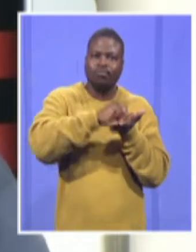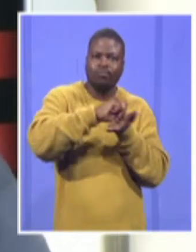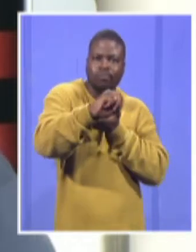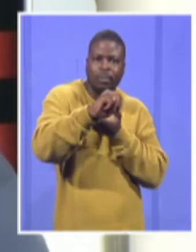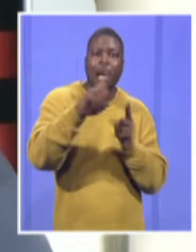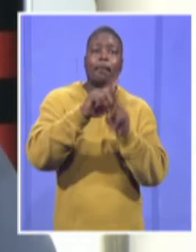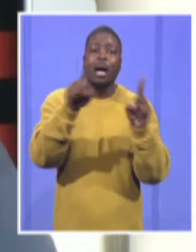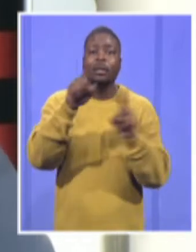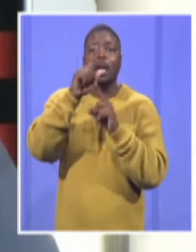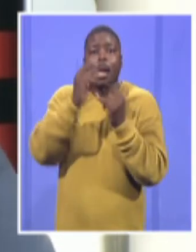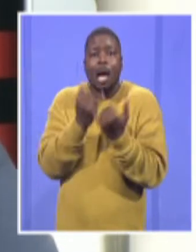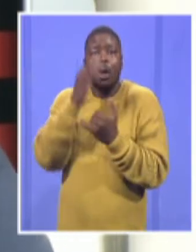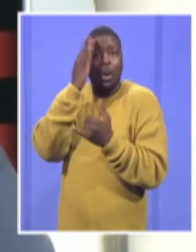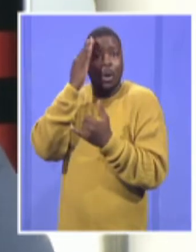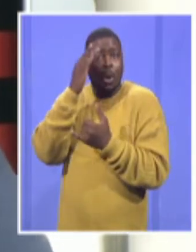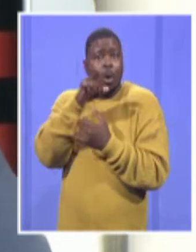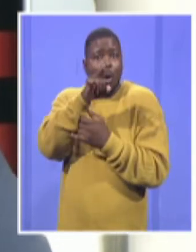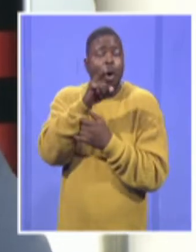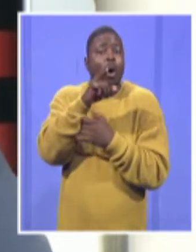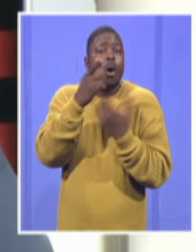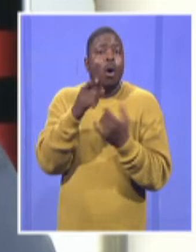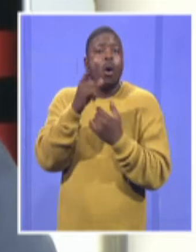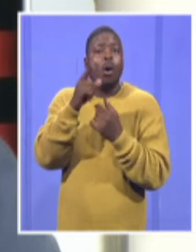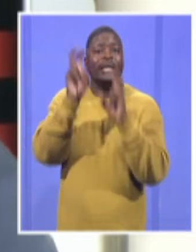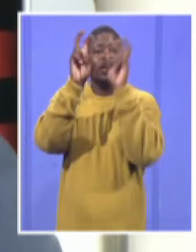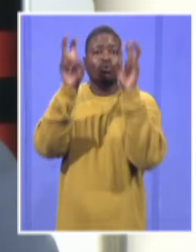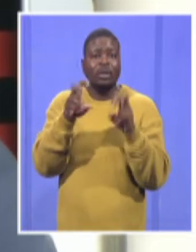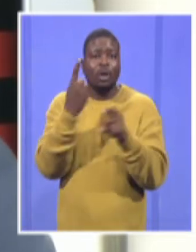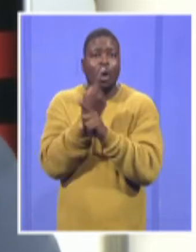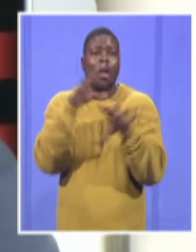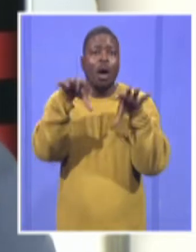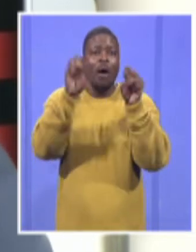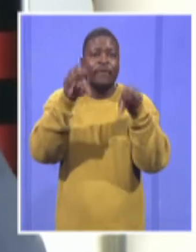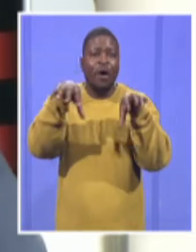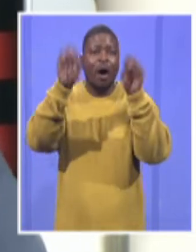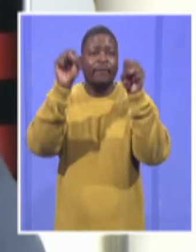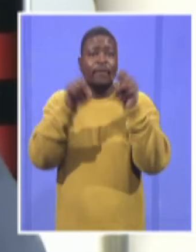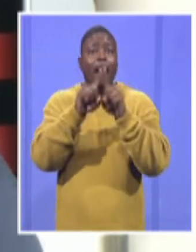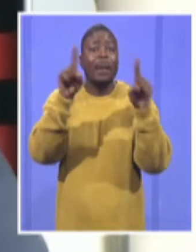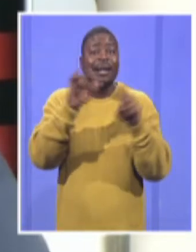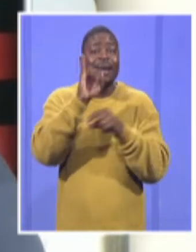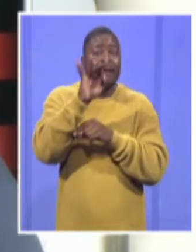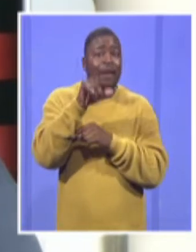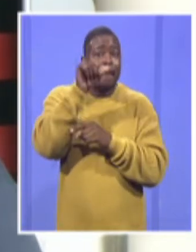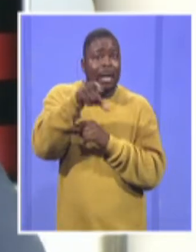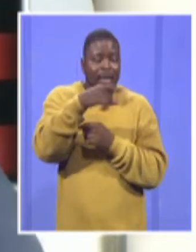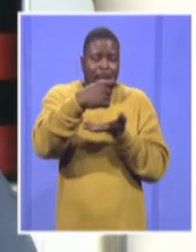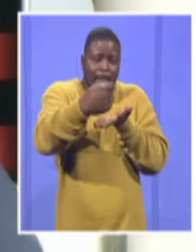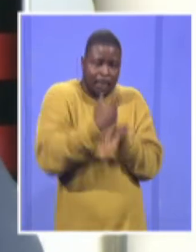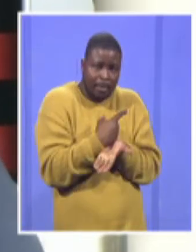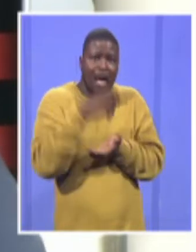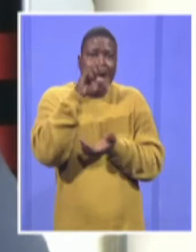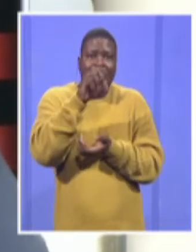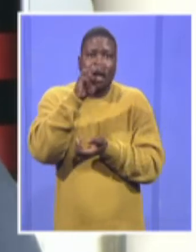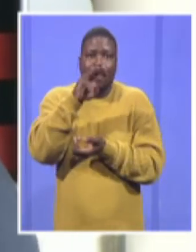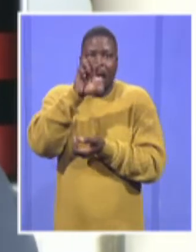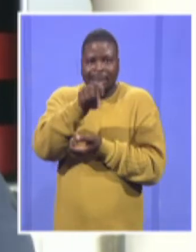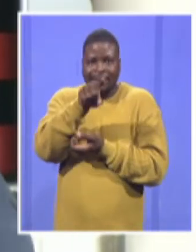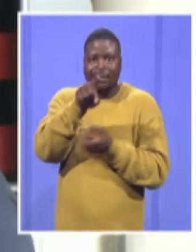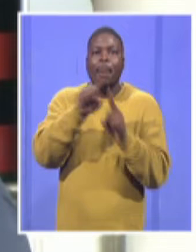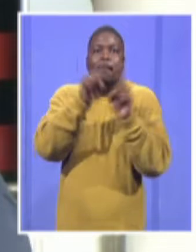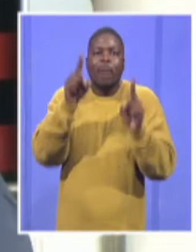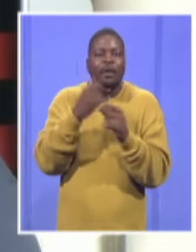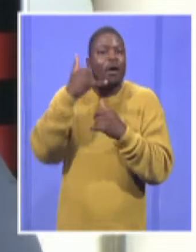in the country. What if they are sending the electricity, the SMS, and I don't have electricity, I can't charge my phone? What if they are sending